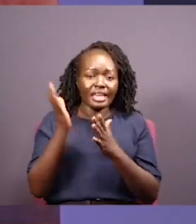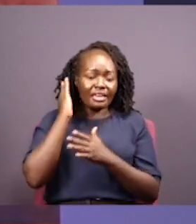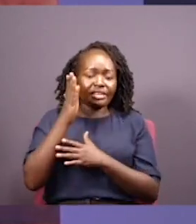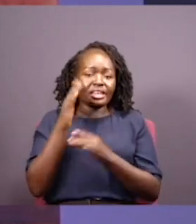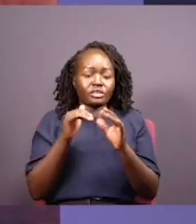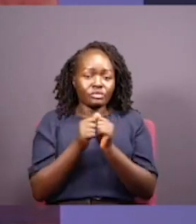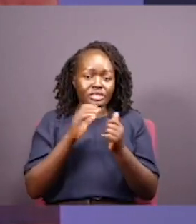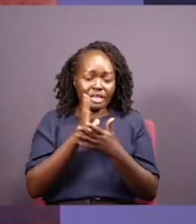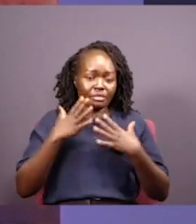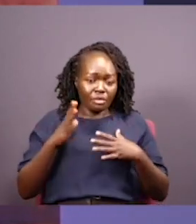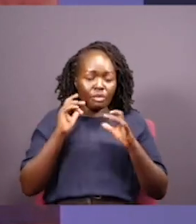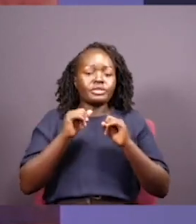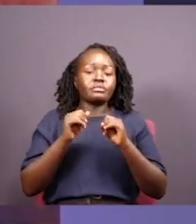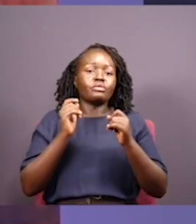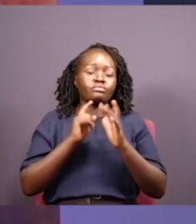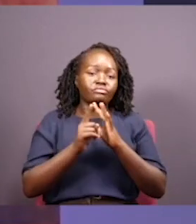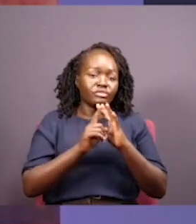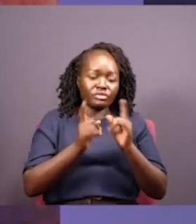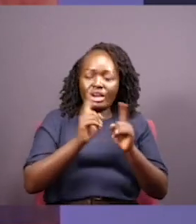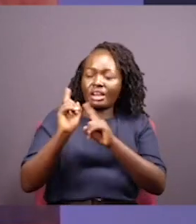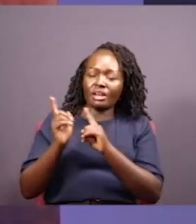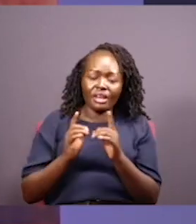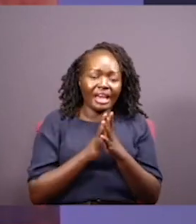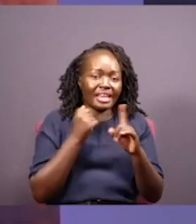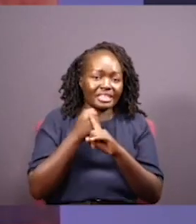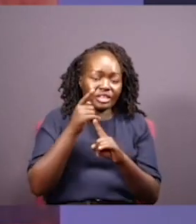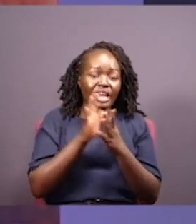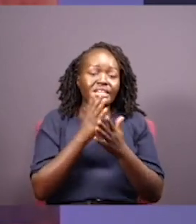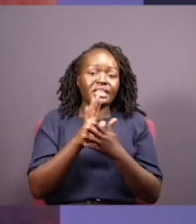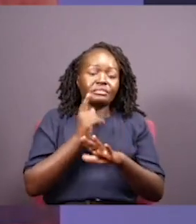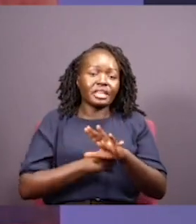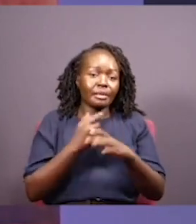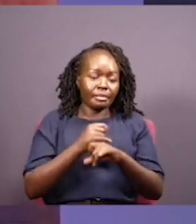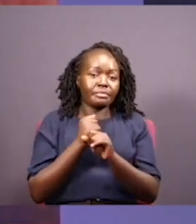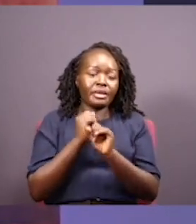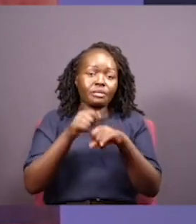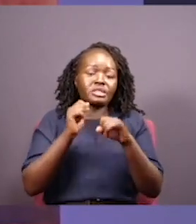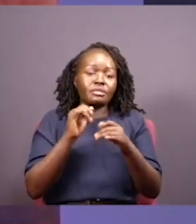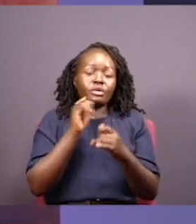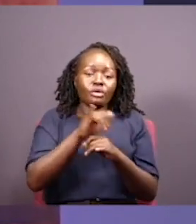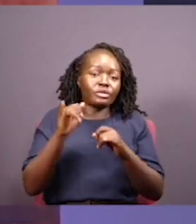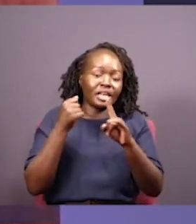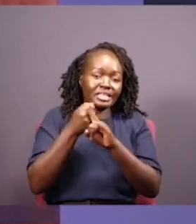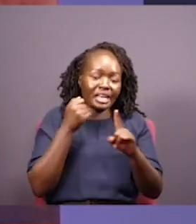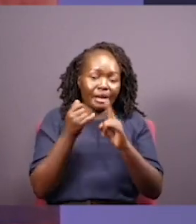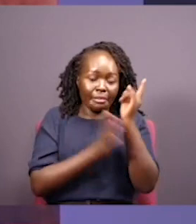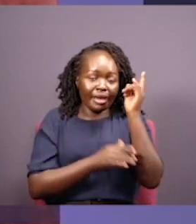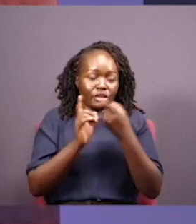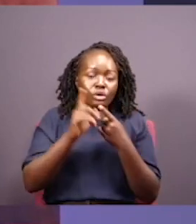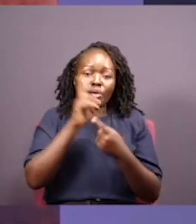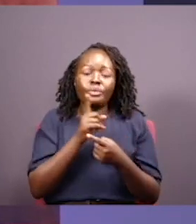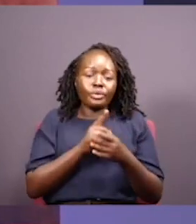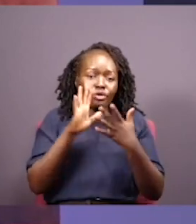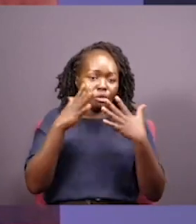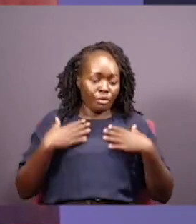around and attack you. And sometimes they may make those attacks vicious to harm even your body. You and I have